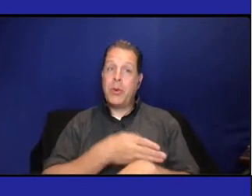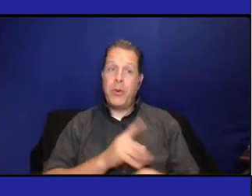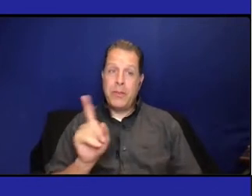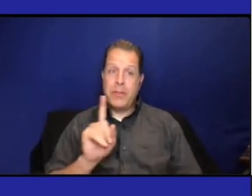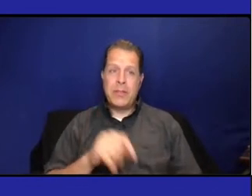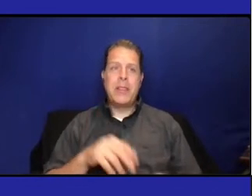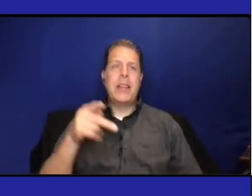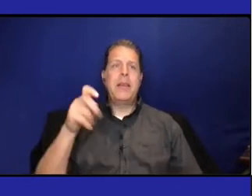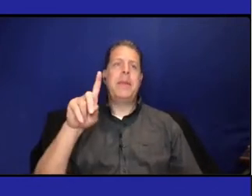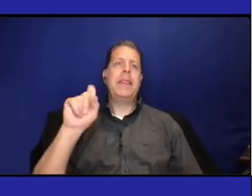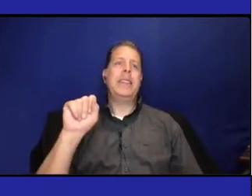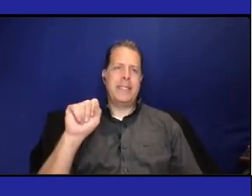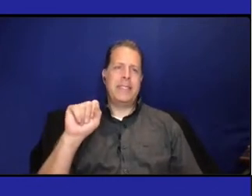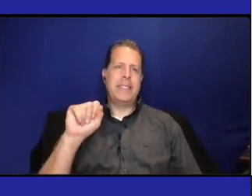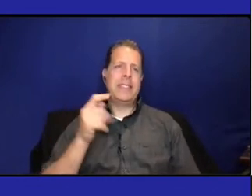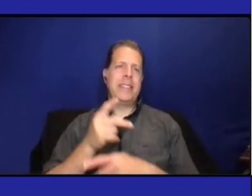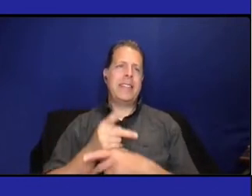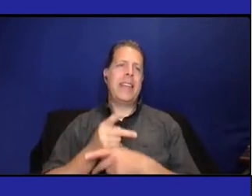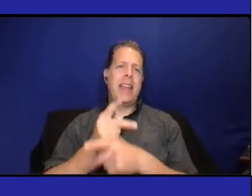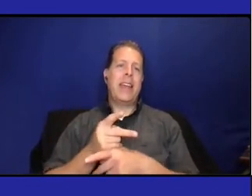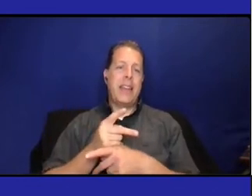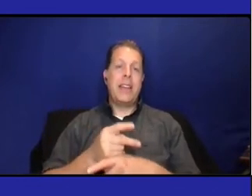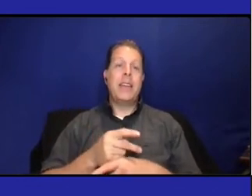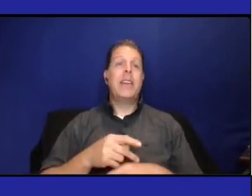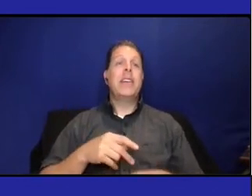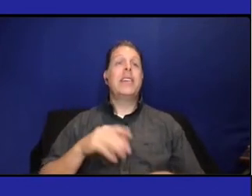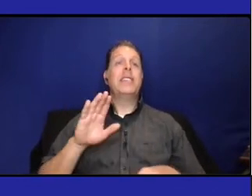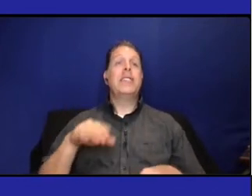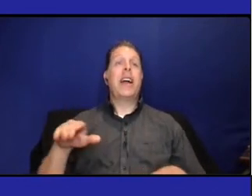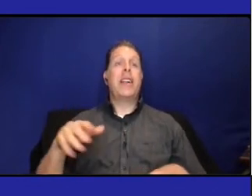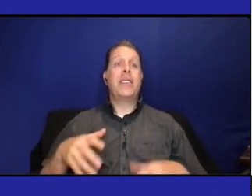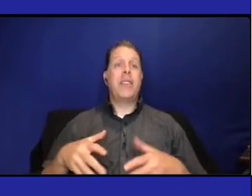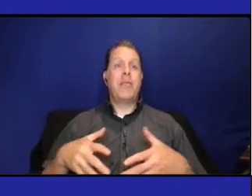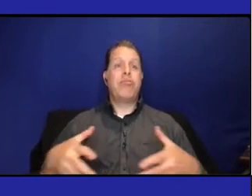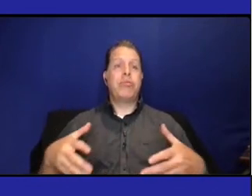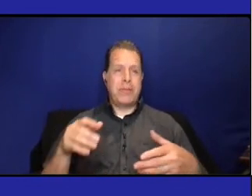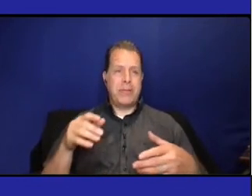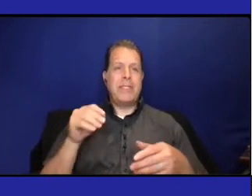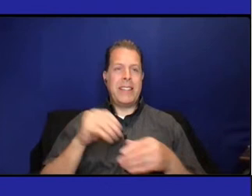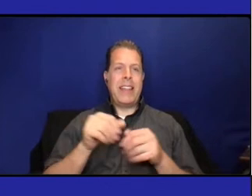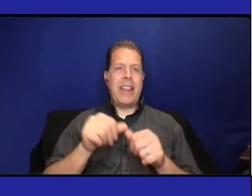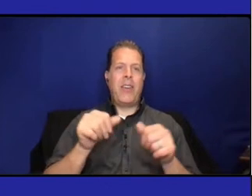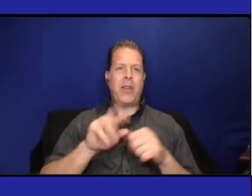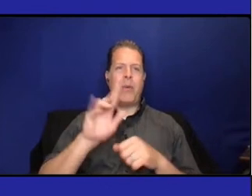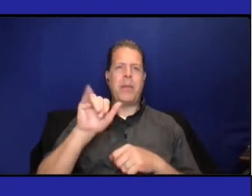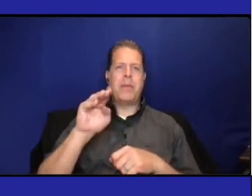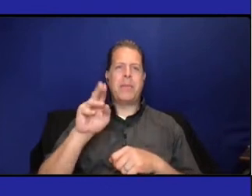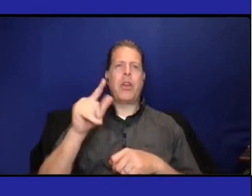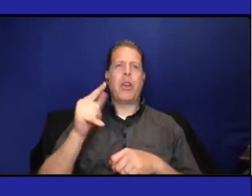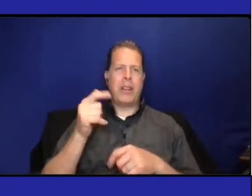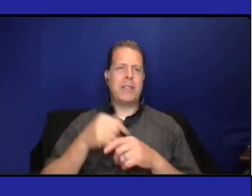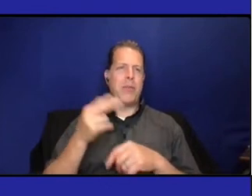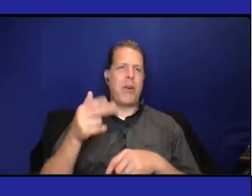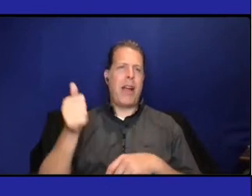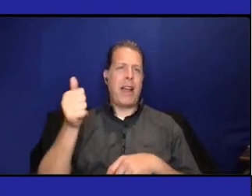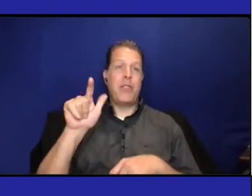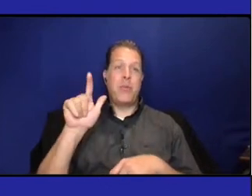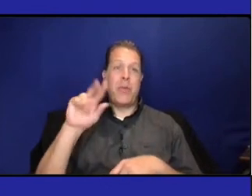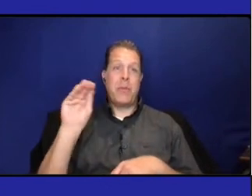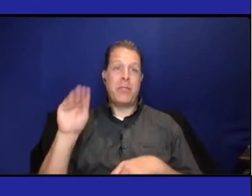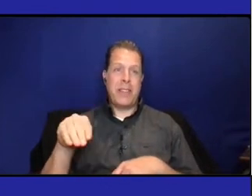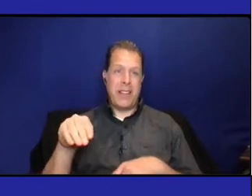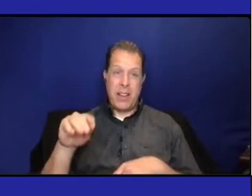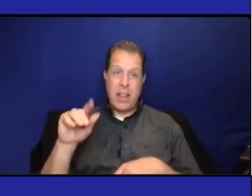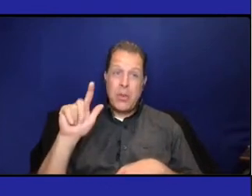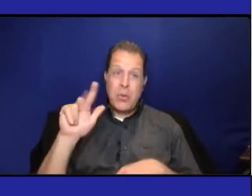care. So the rate of childhood obesity in this community, Greenpoint and Williamsburg, is higher. 23%. That's